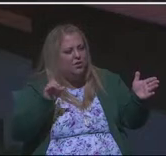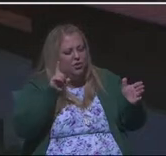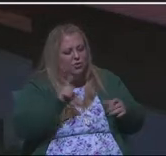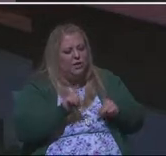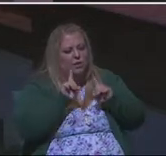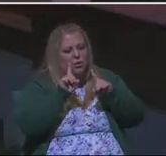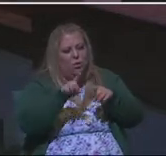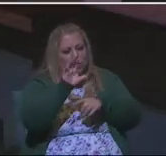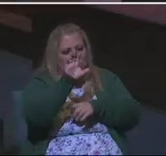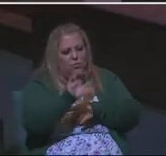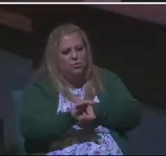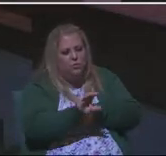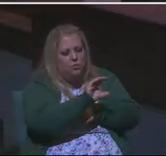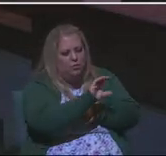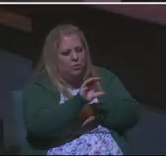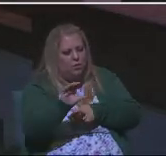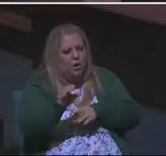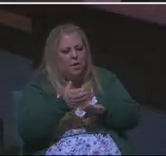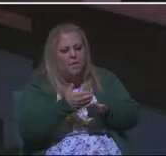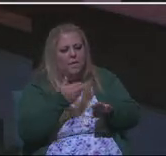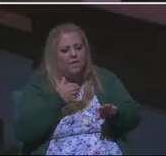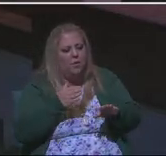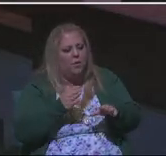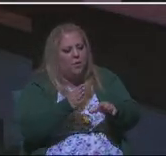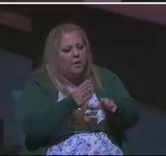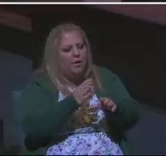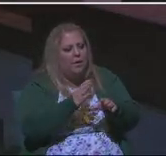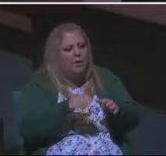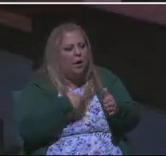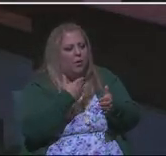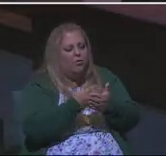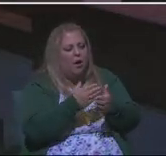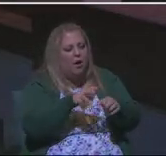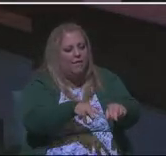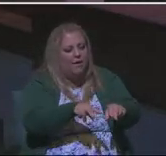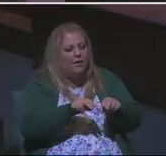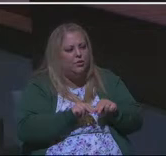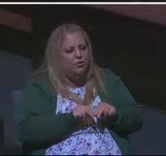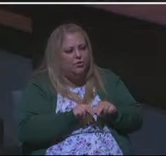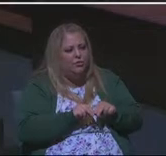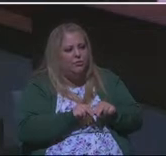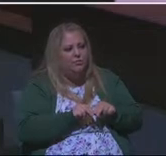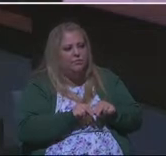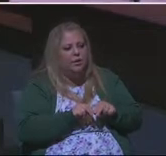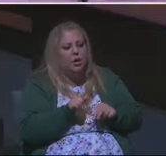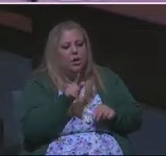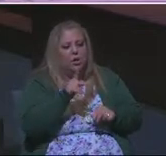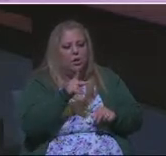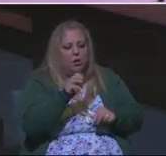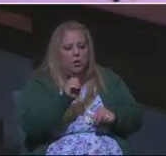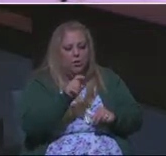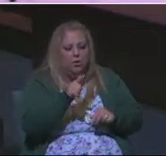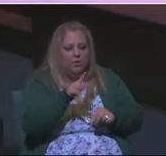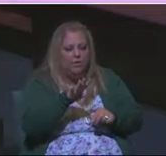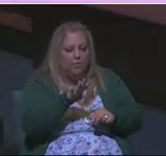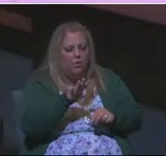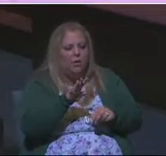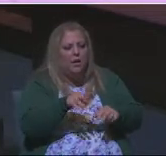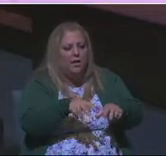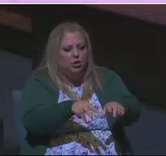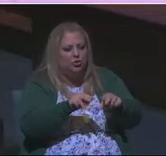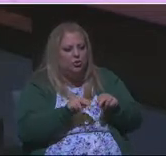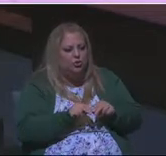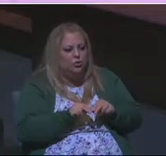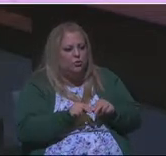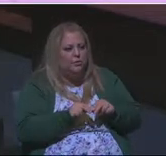cross before you get to the tomb. Let's go to Luke 24. Let's get to the tomb. Want to? God would rather die than live